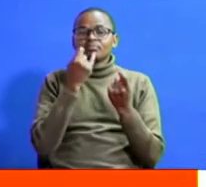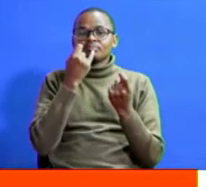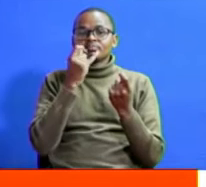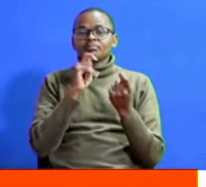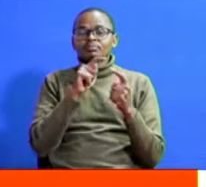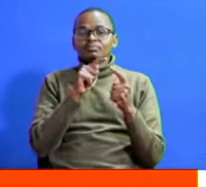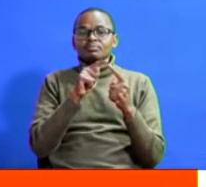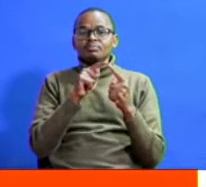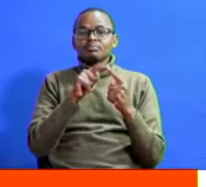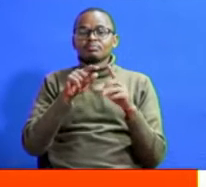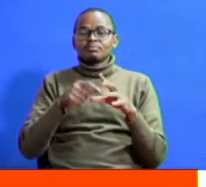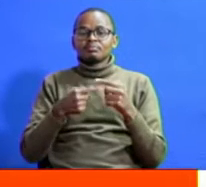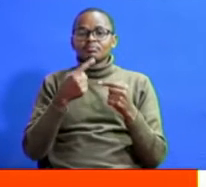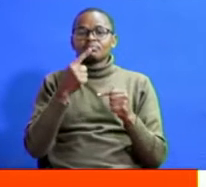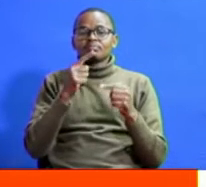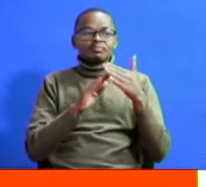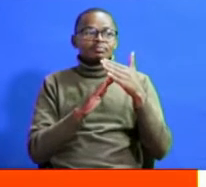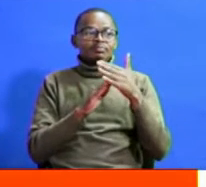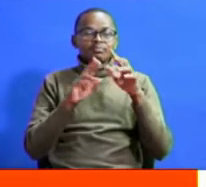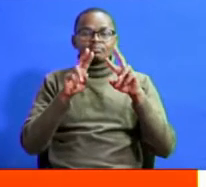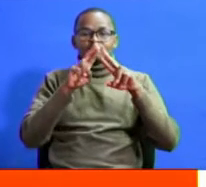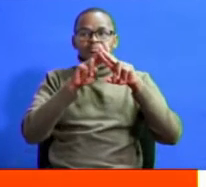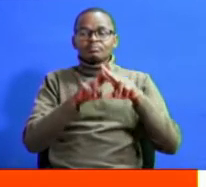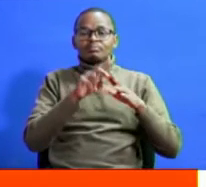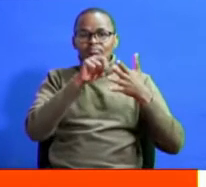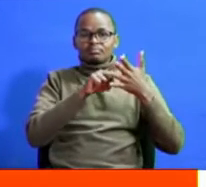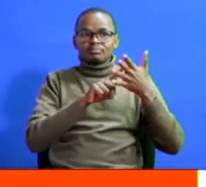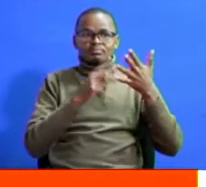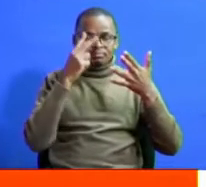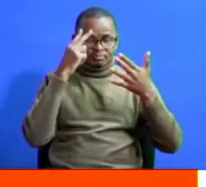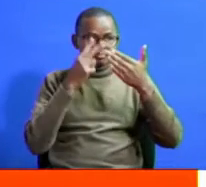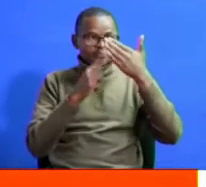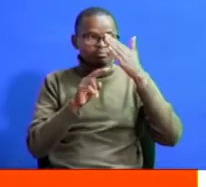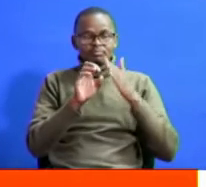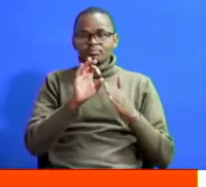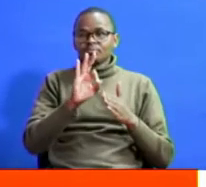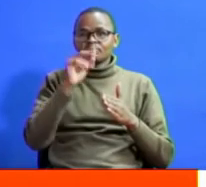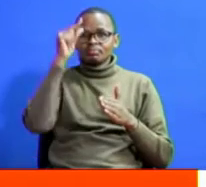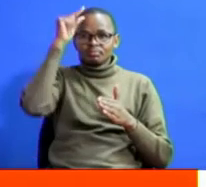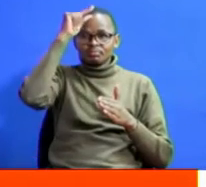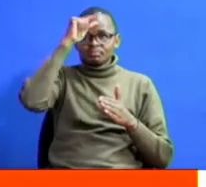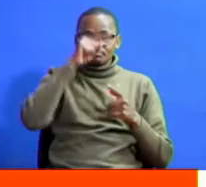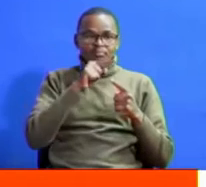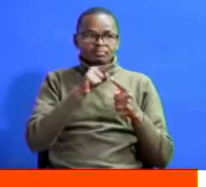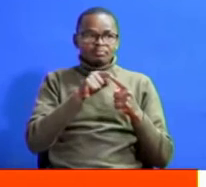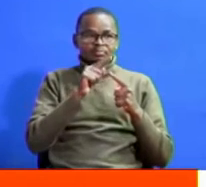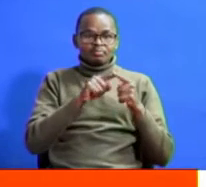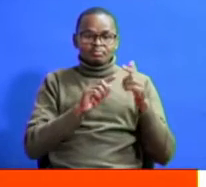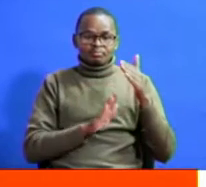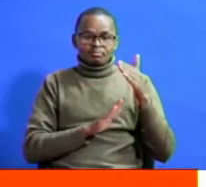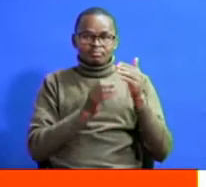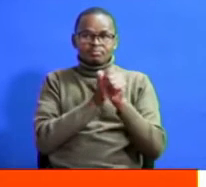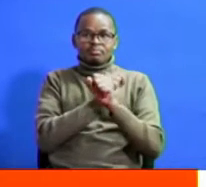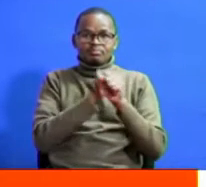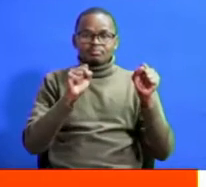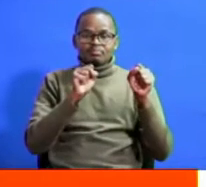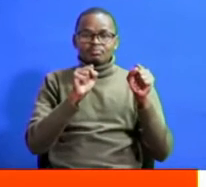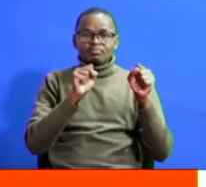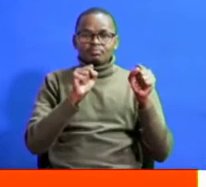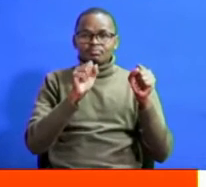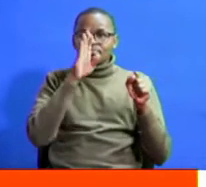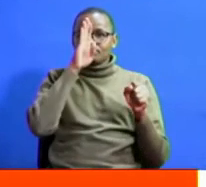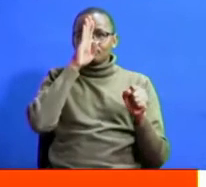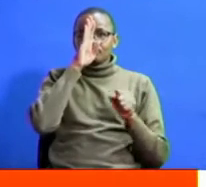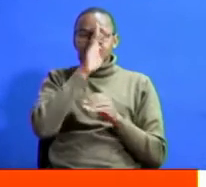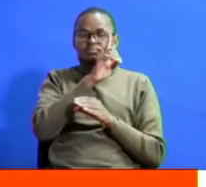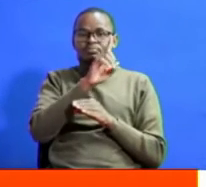to clinch the top seat, what do you foresee of the government with the deputy president, who has been